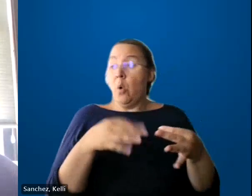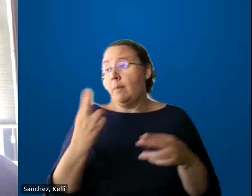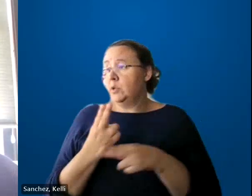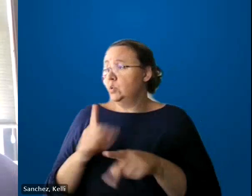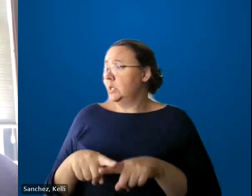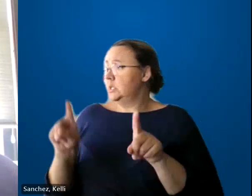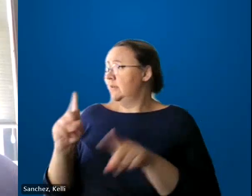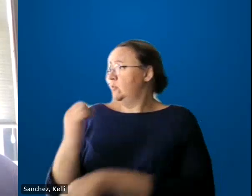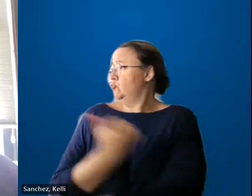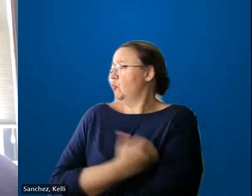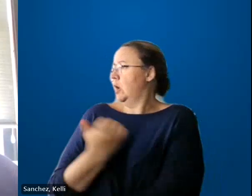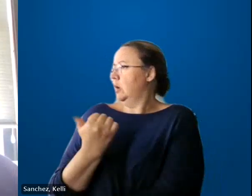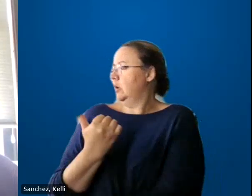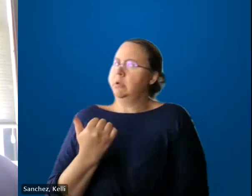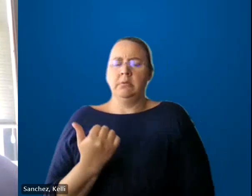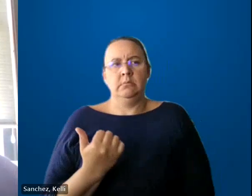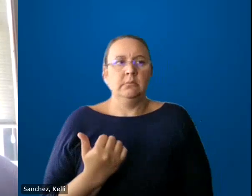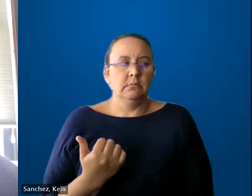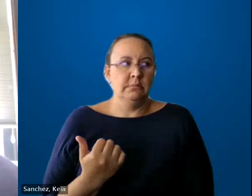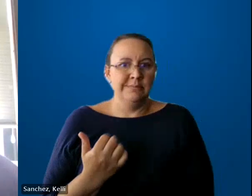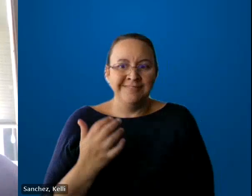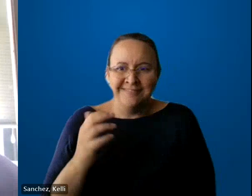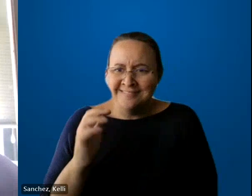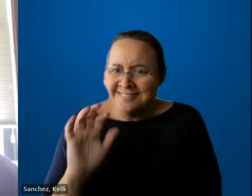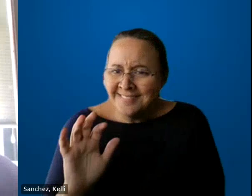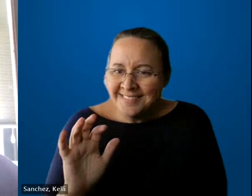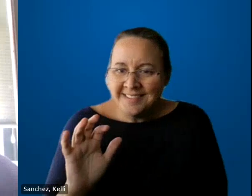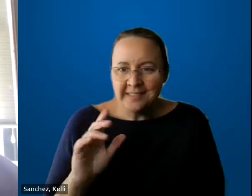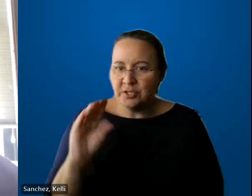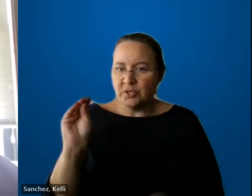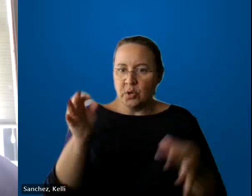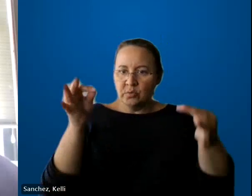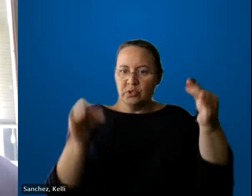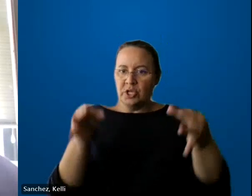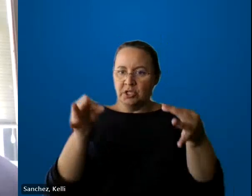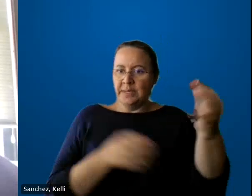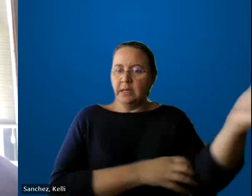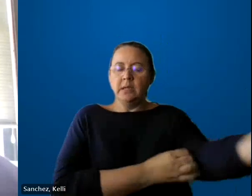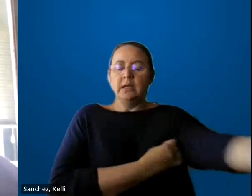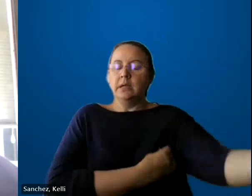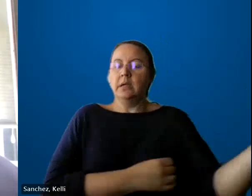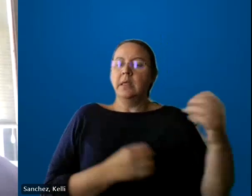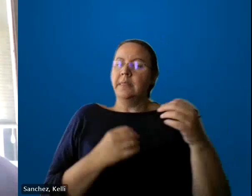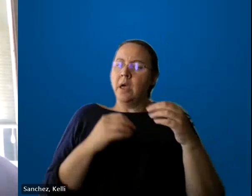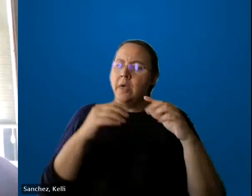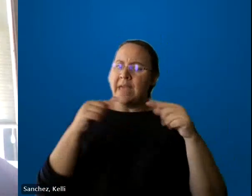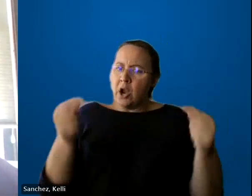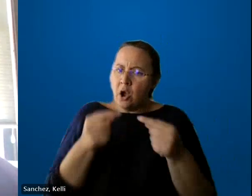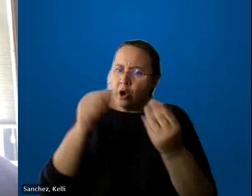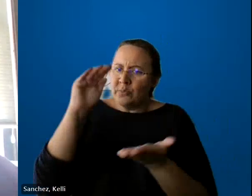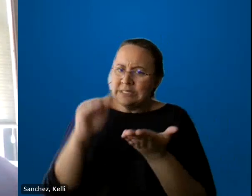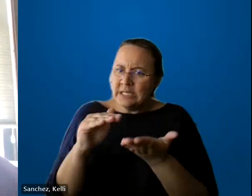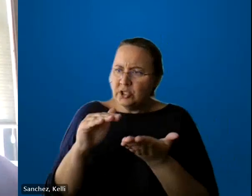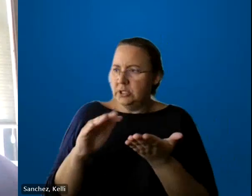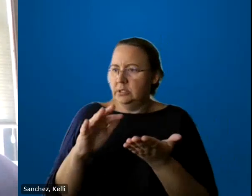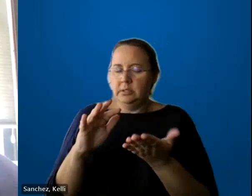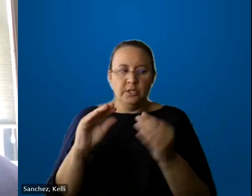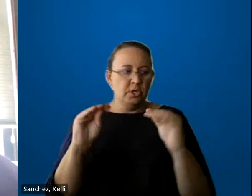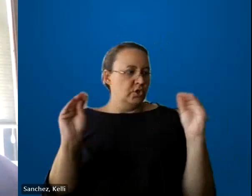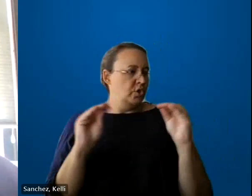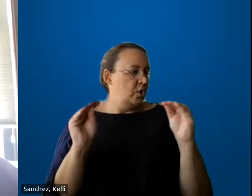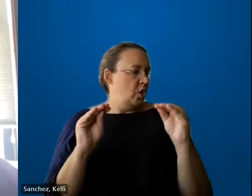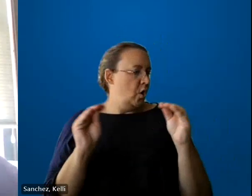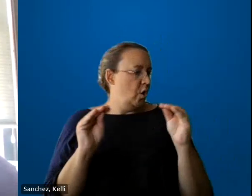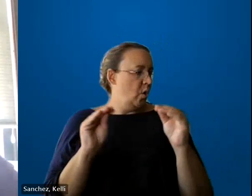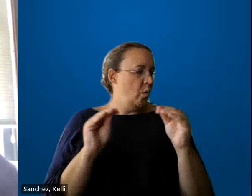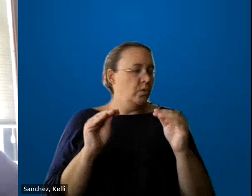be judged. And I think that's the beautiful part about harm reduction, is that non-judgmental of different pathways